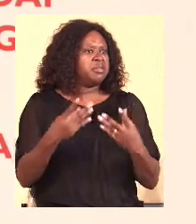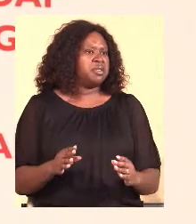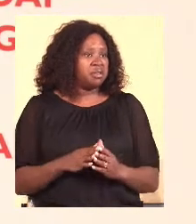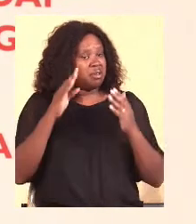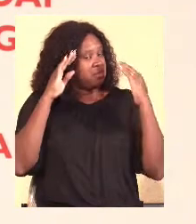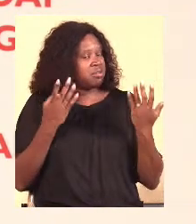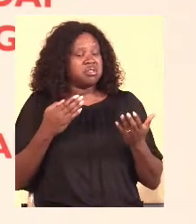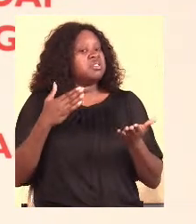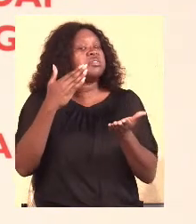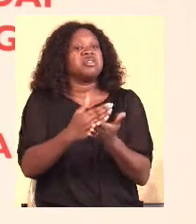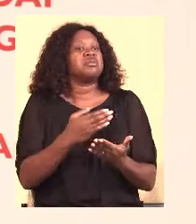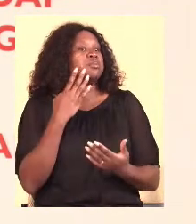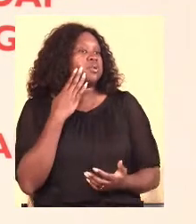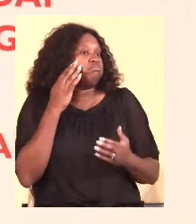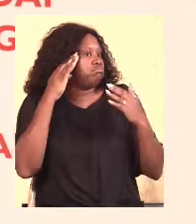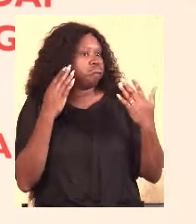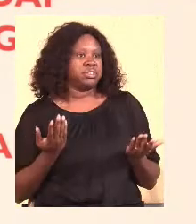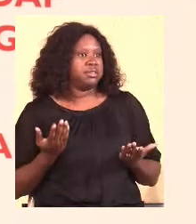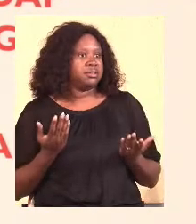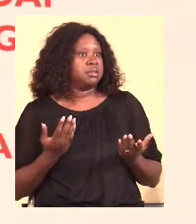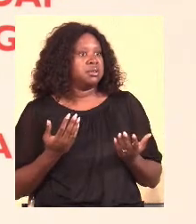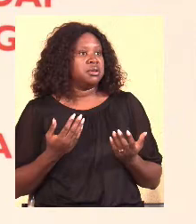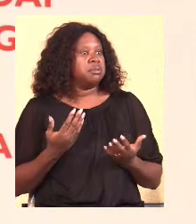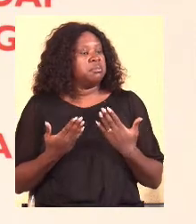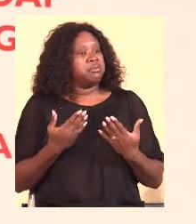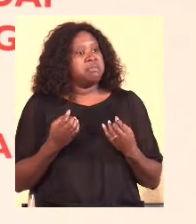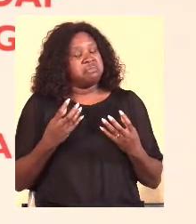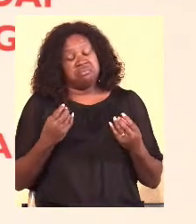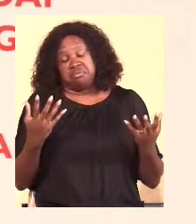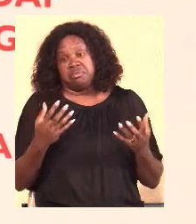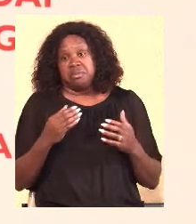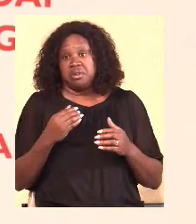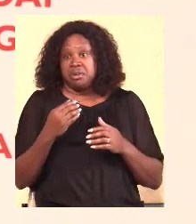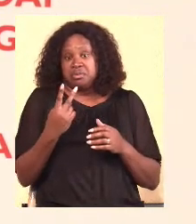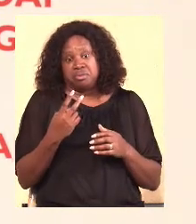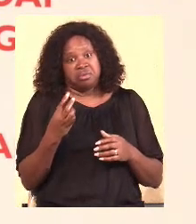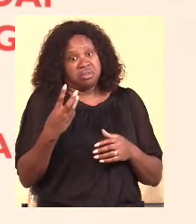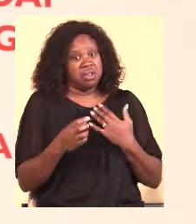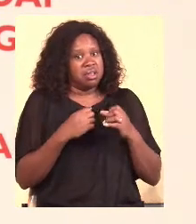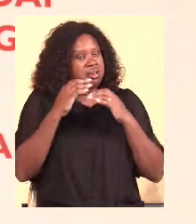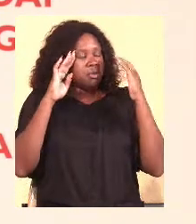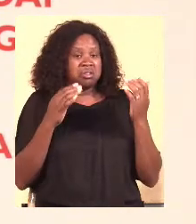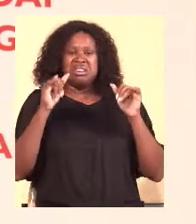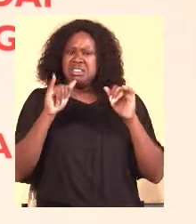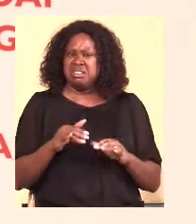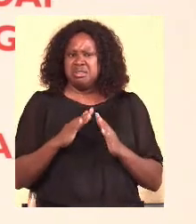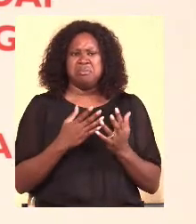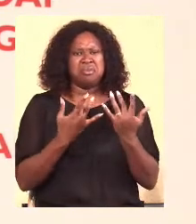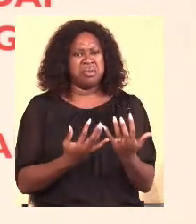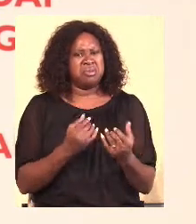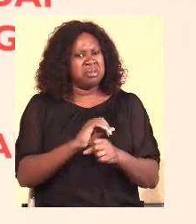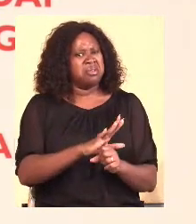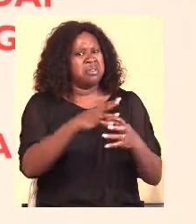ending. Exactly. So it may affect many, so that you may have 2 or 3 years. What will you do? Sit home and just wait for